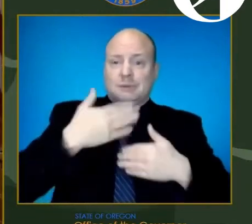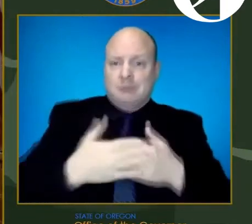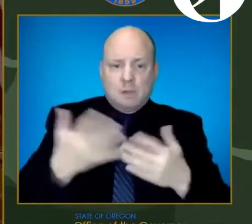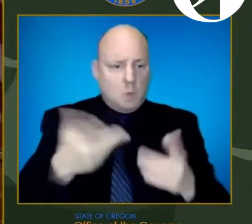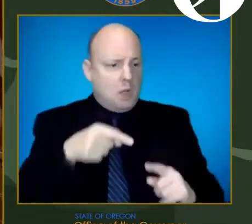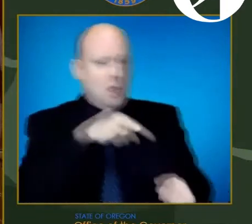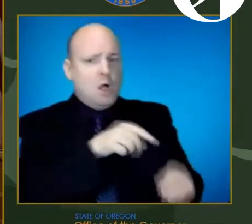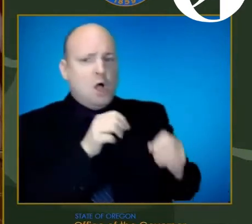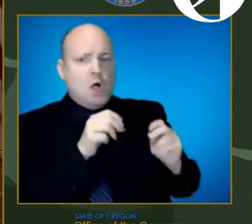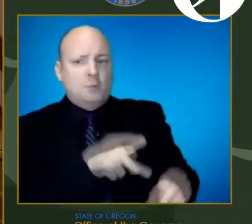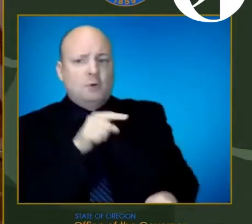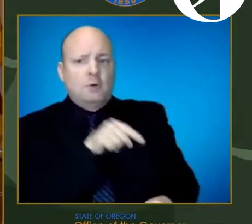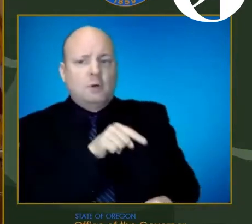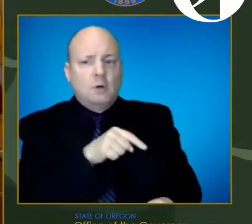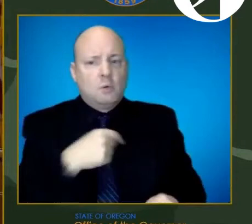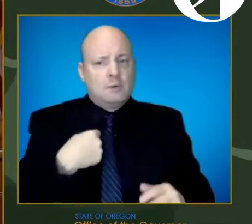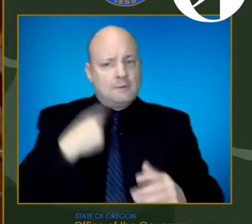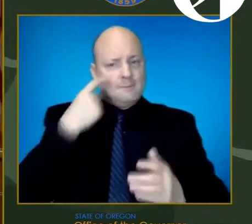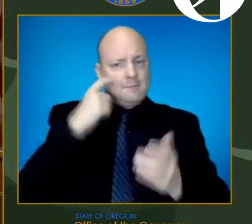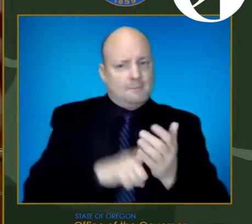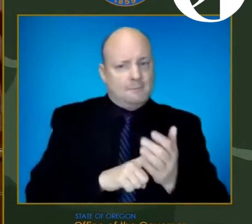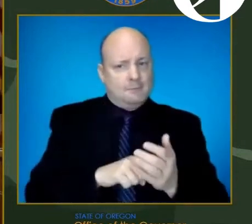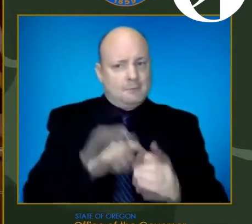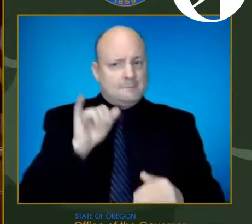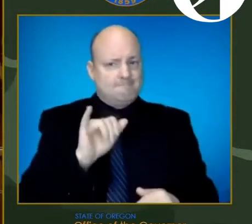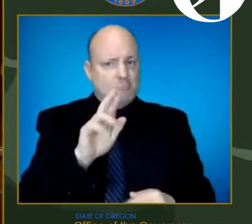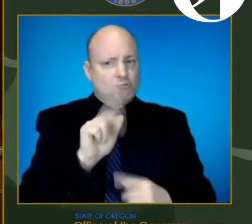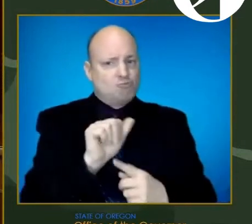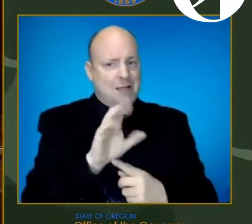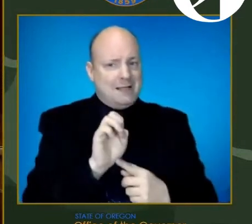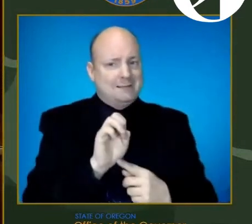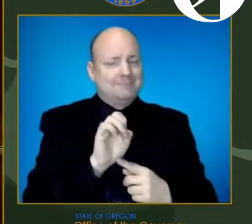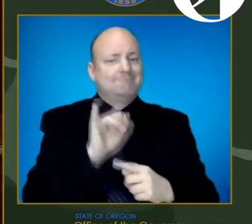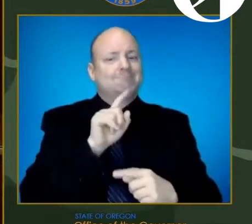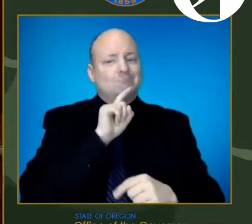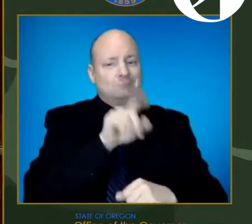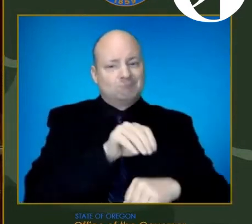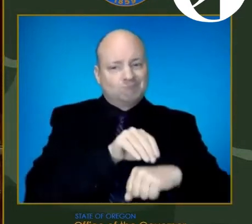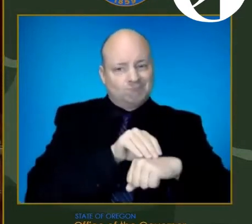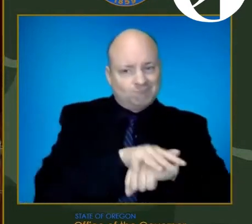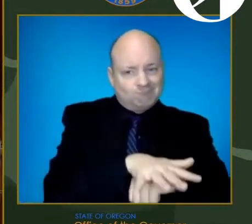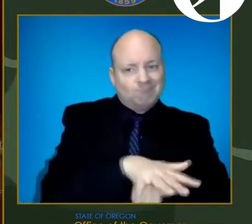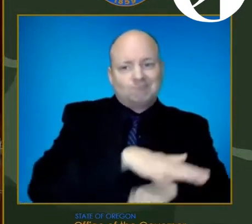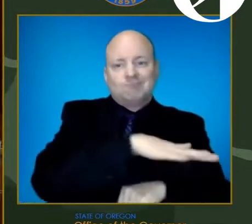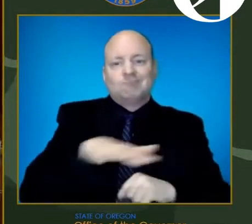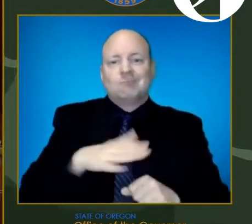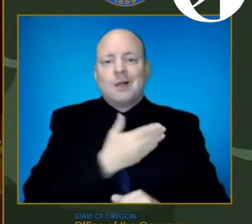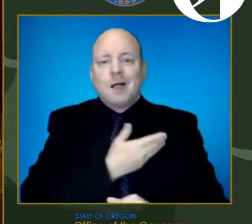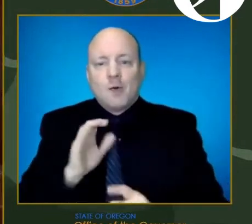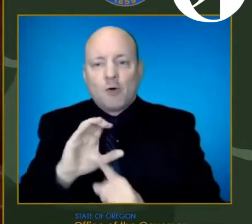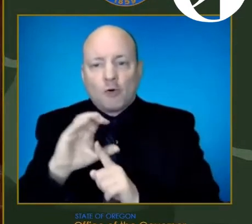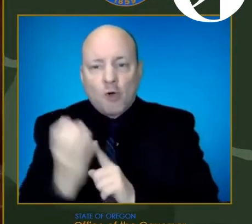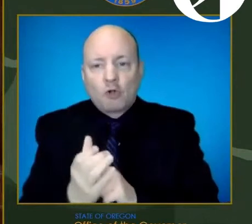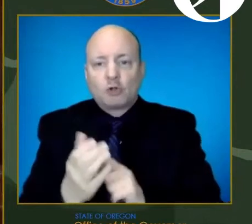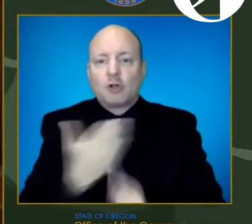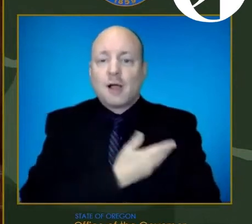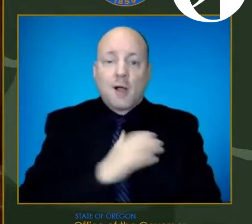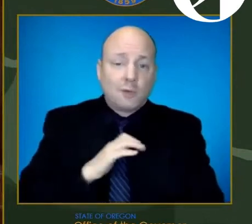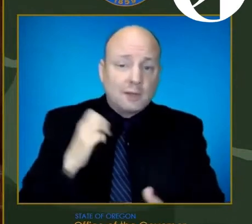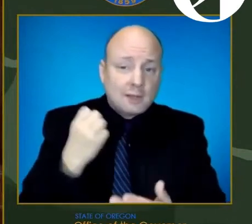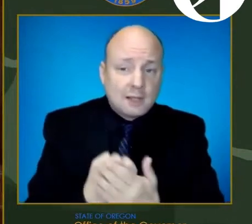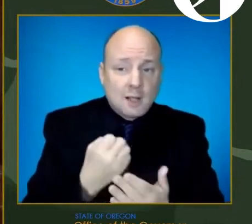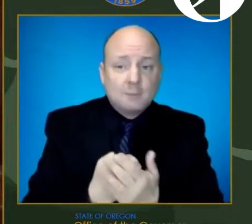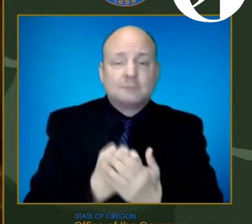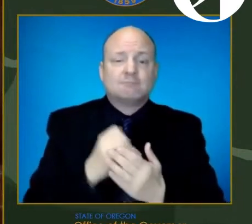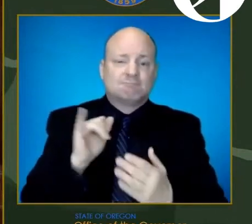is endemic to our systems, impacting every part of our culture and our economy. I'm committed